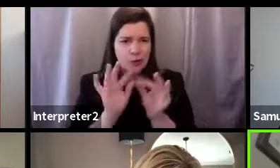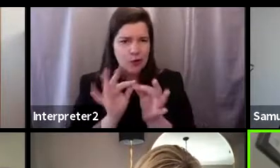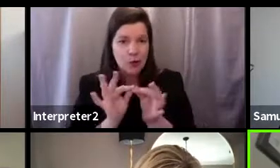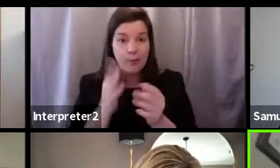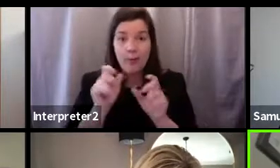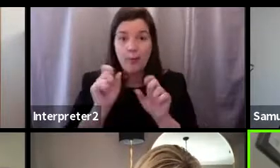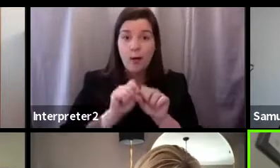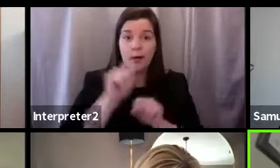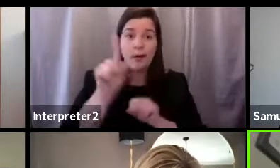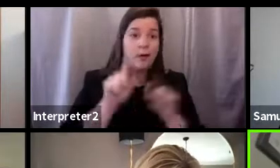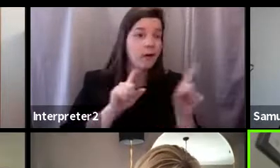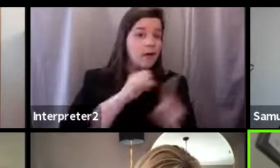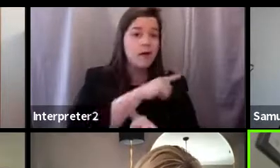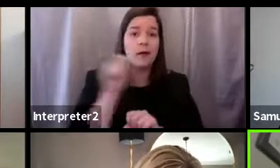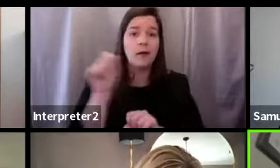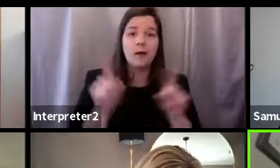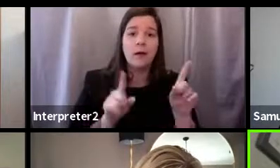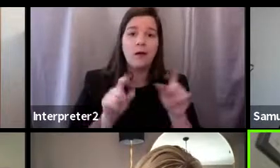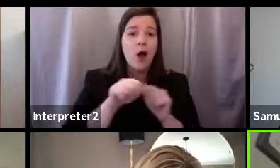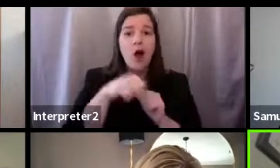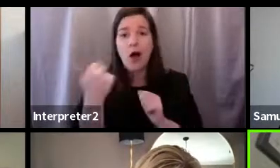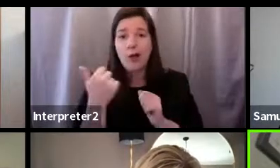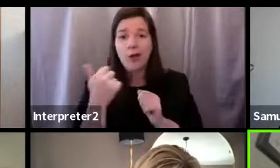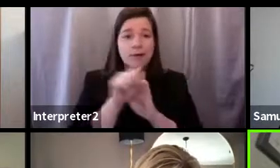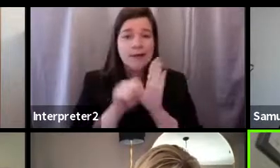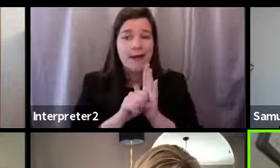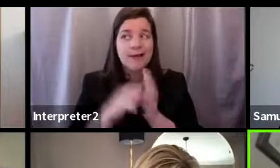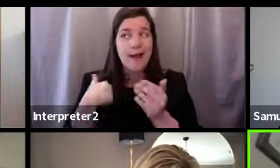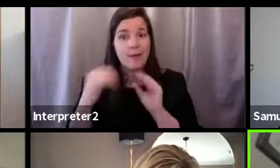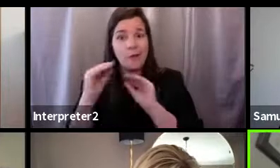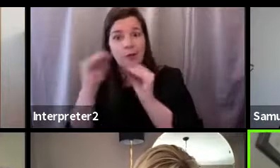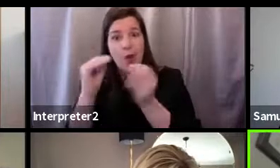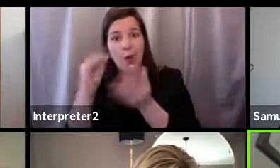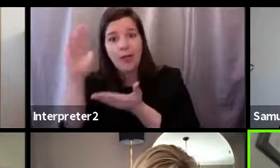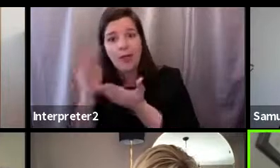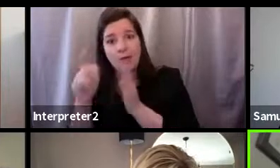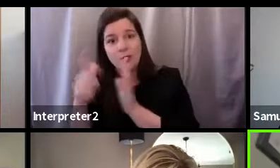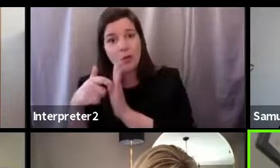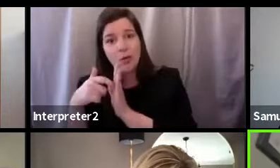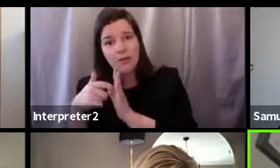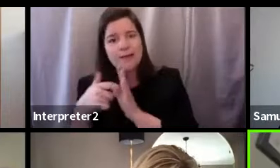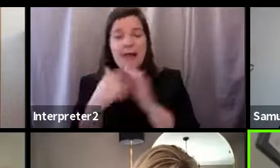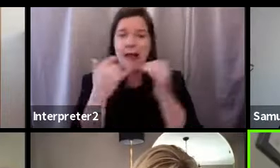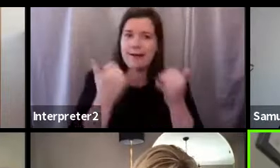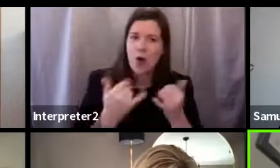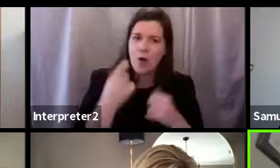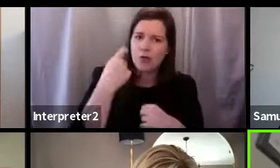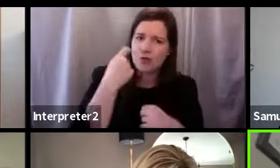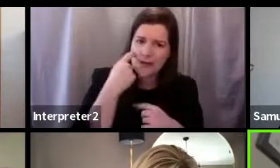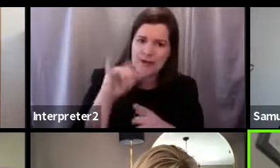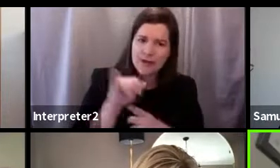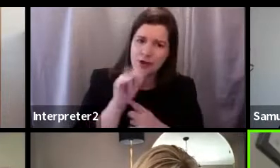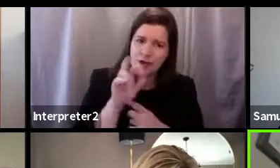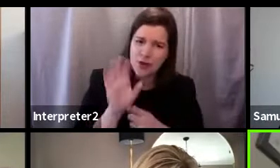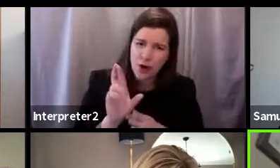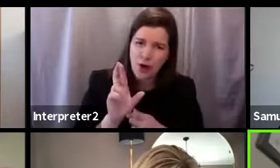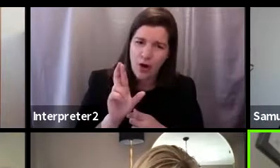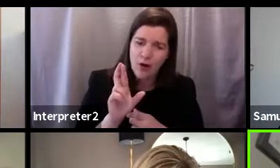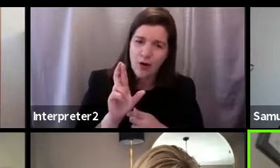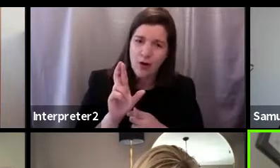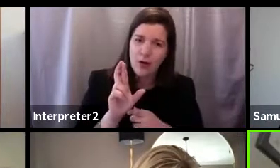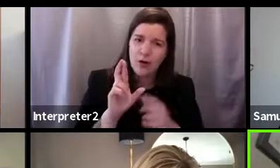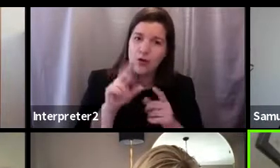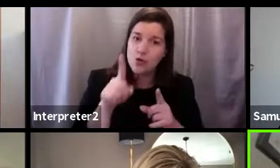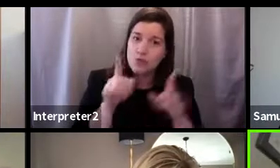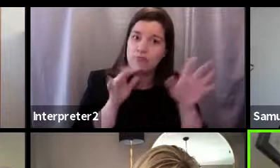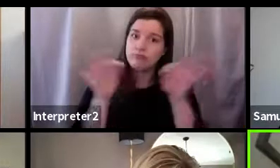elsewhere where there are less stringent requirements. And in the last JCR report, you set out before us some very